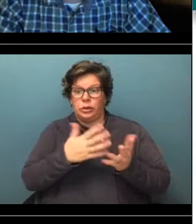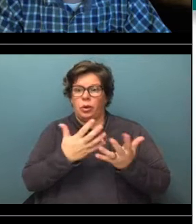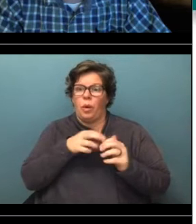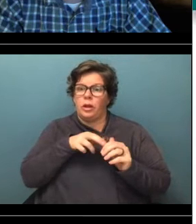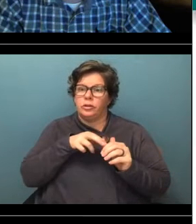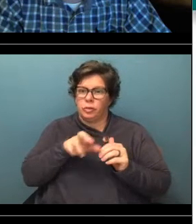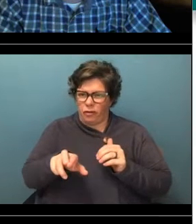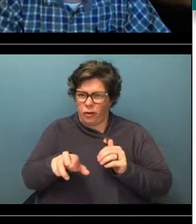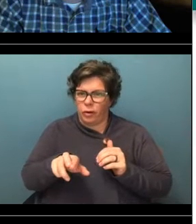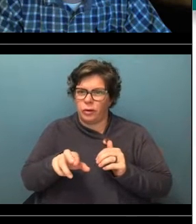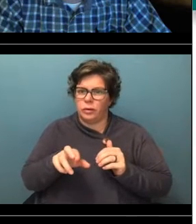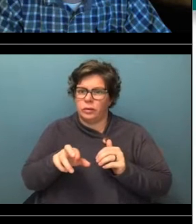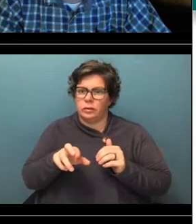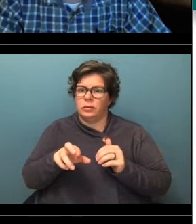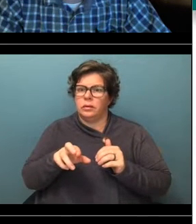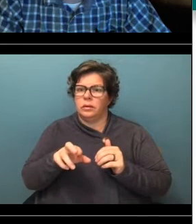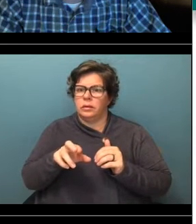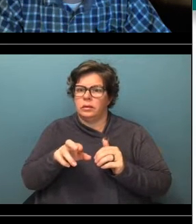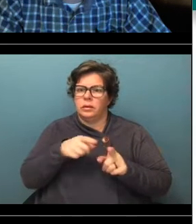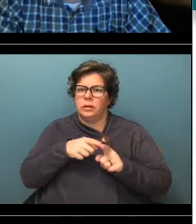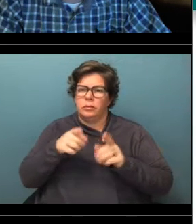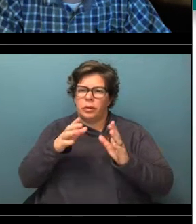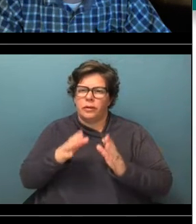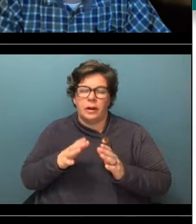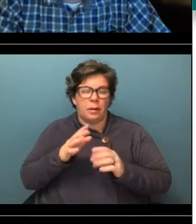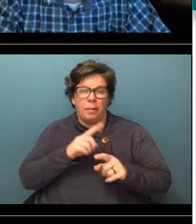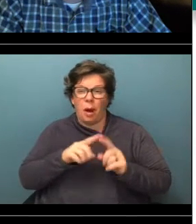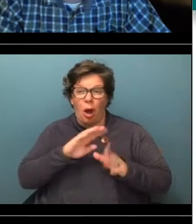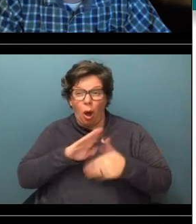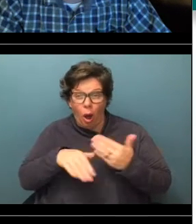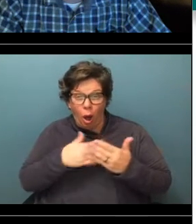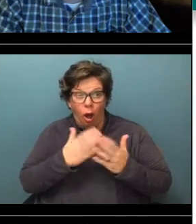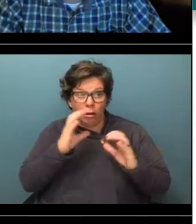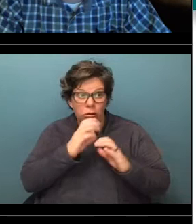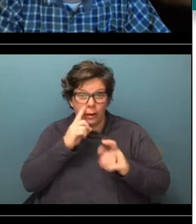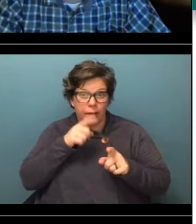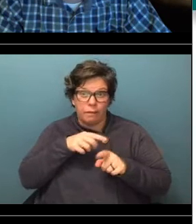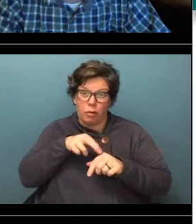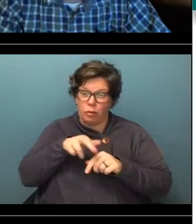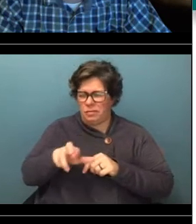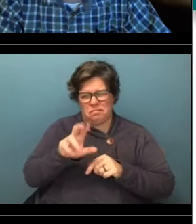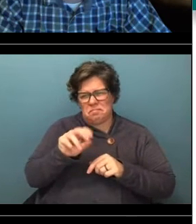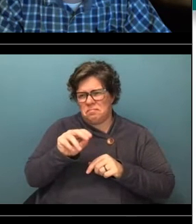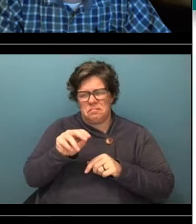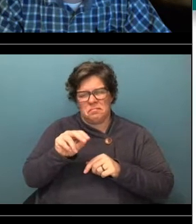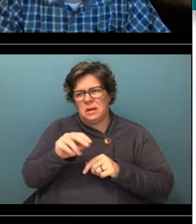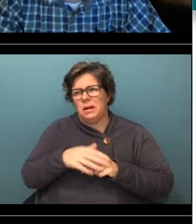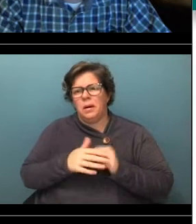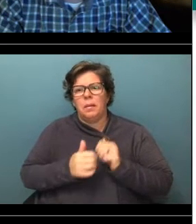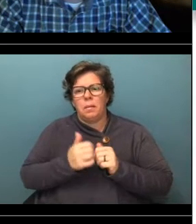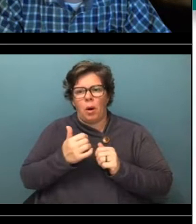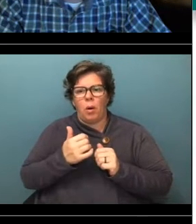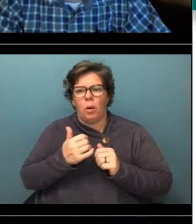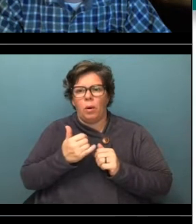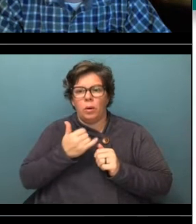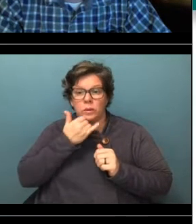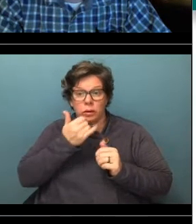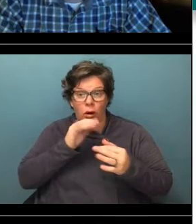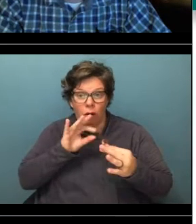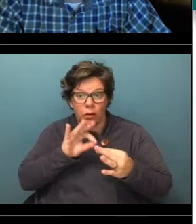referral, but that's not with every phone call. Most of the phone calls that we take